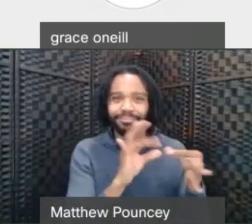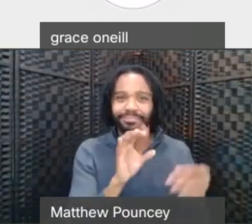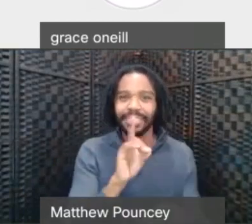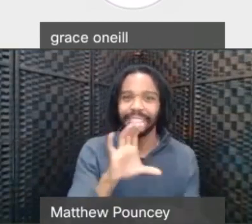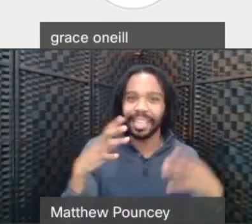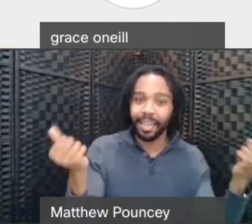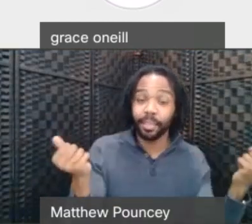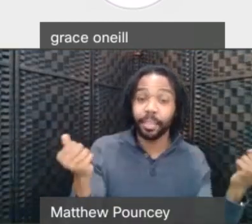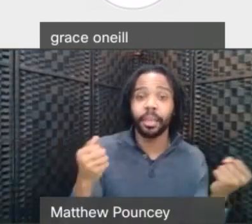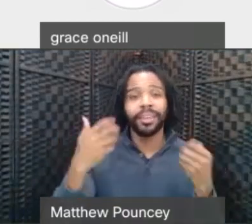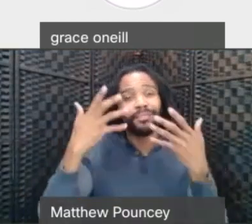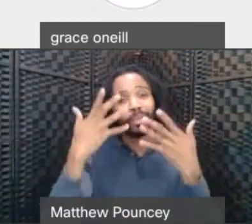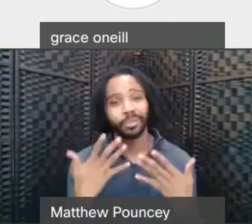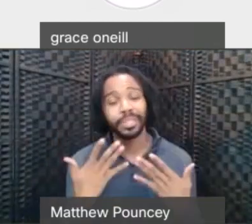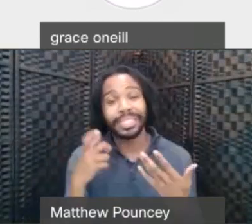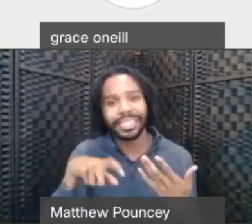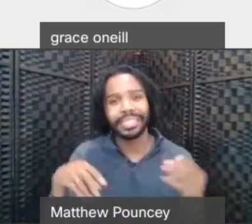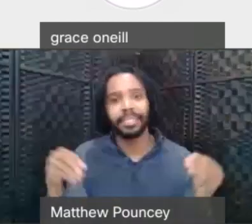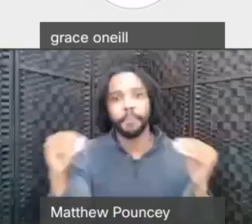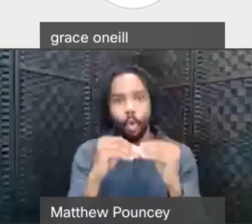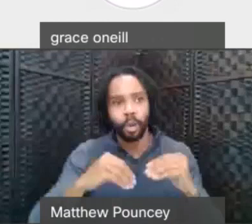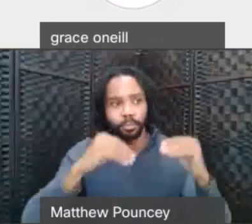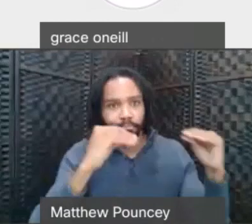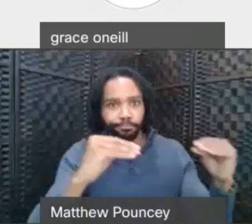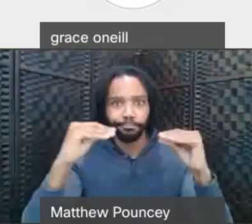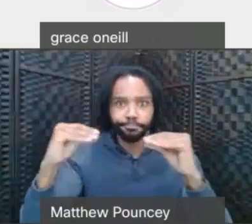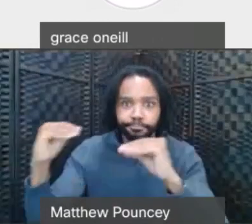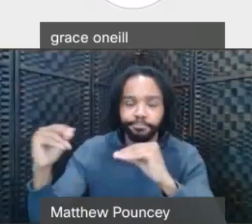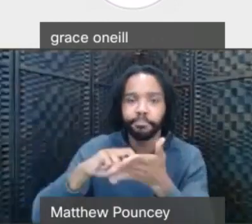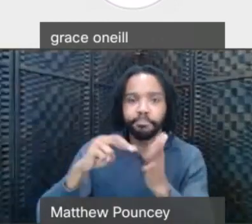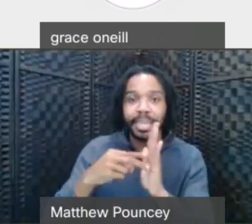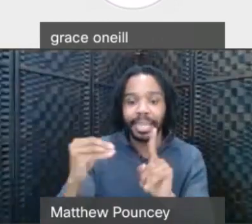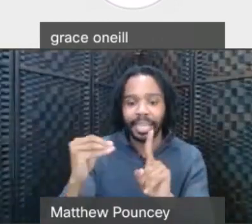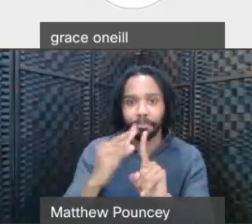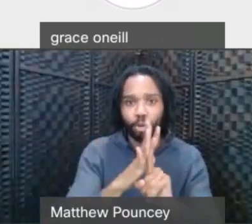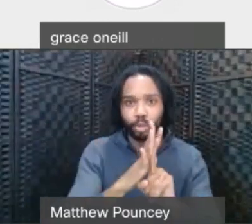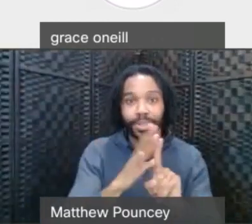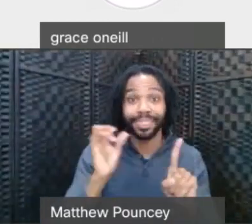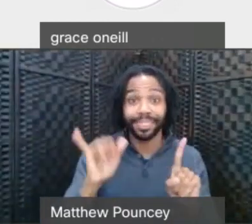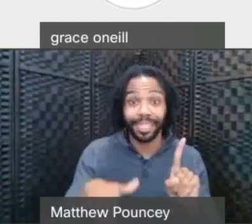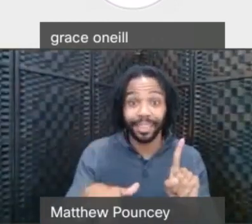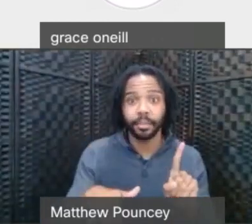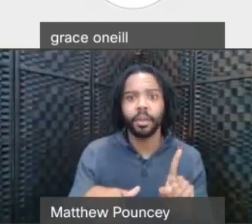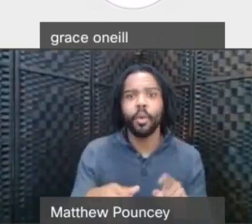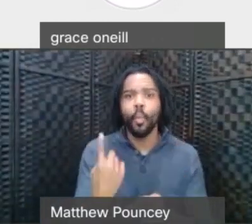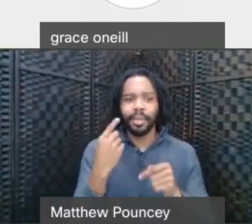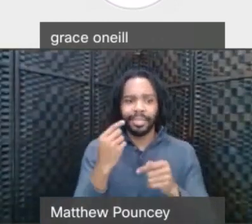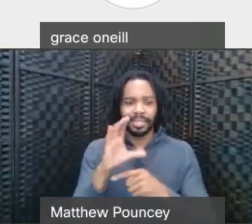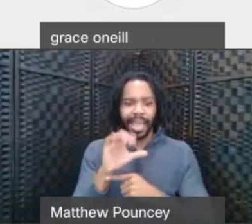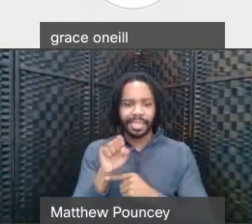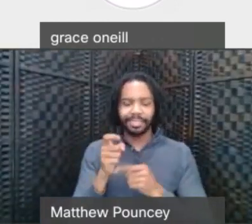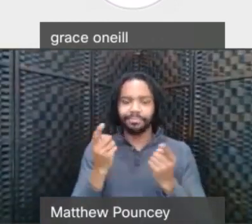Unfortunately, we need to do more education on what an exposure is. We had one case this week where